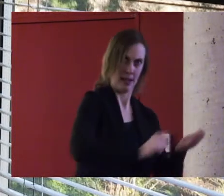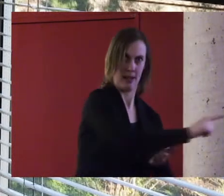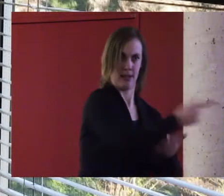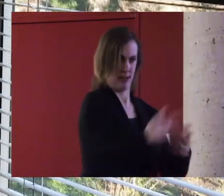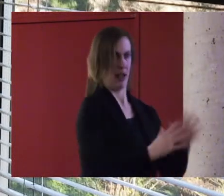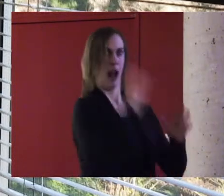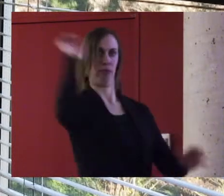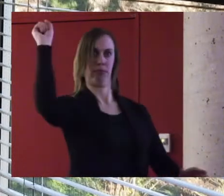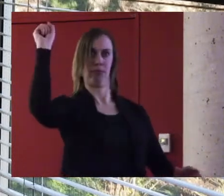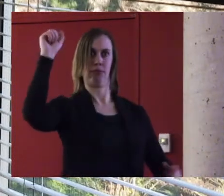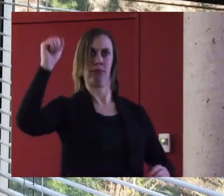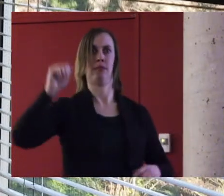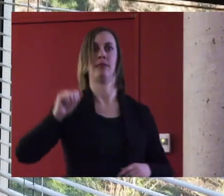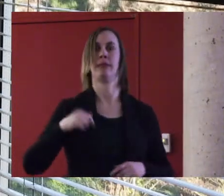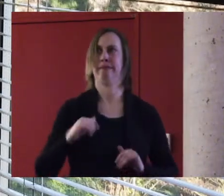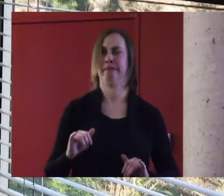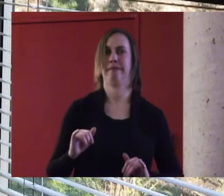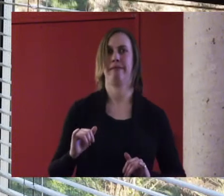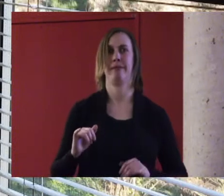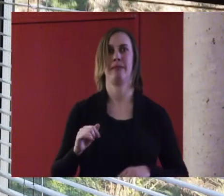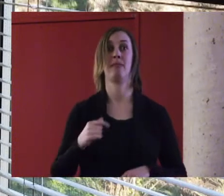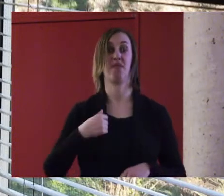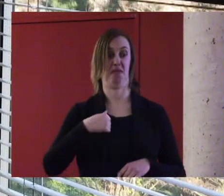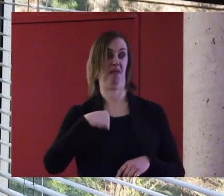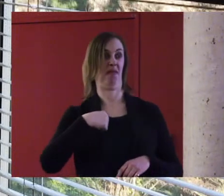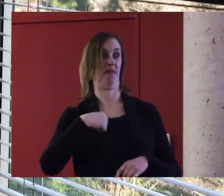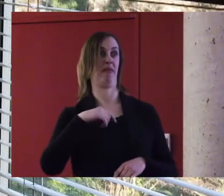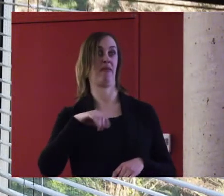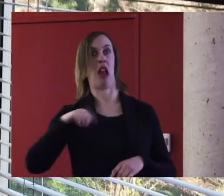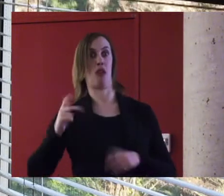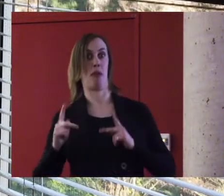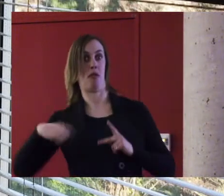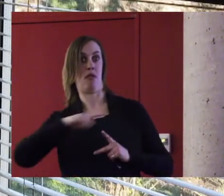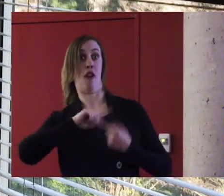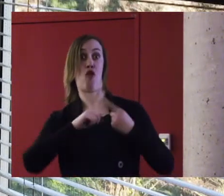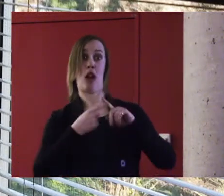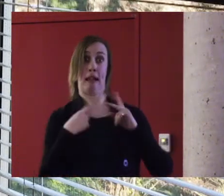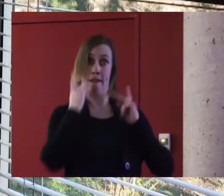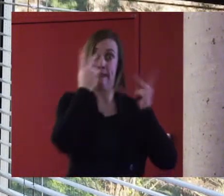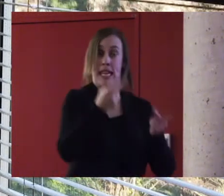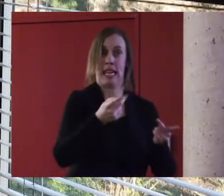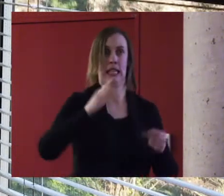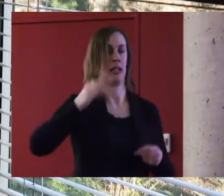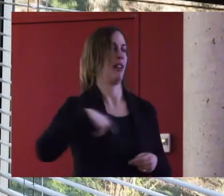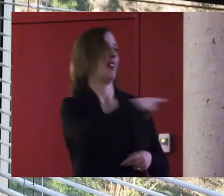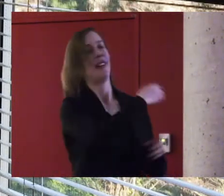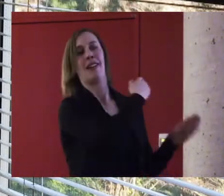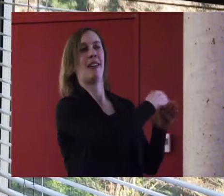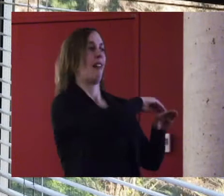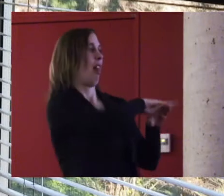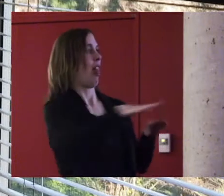Visiting friends like me were perceived of as impediments to getting the job done. While Ellen's physical